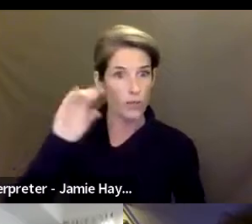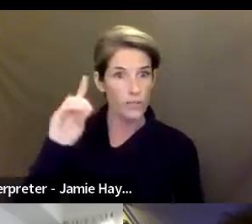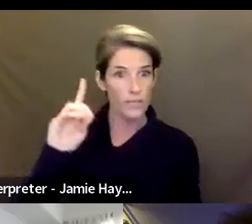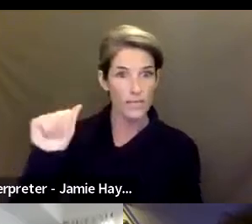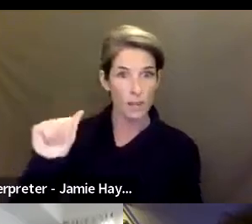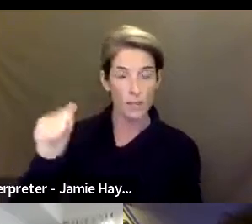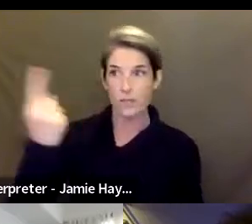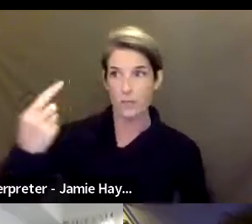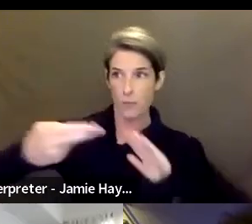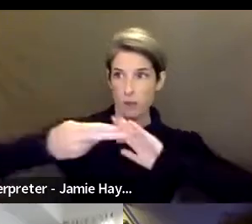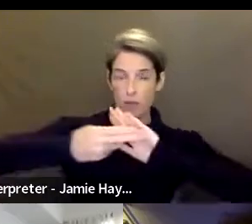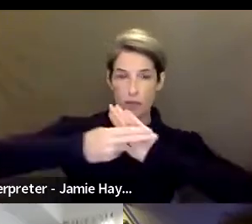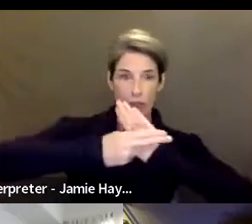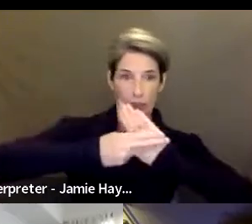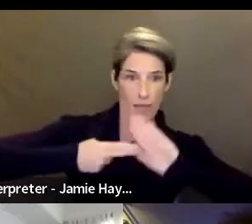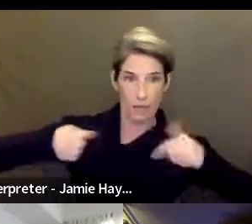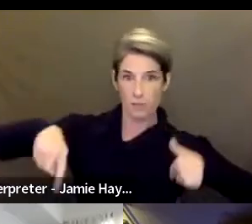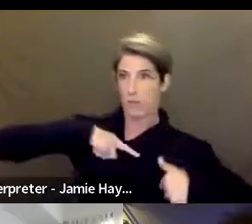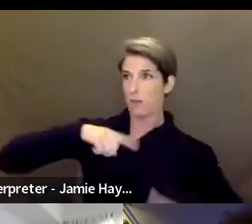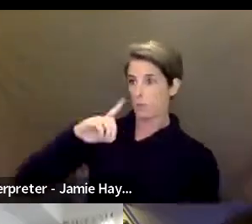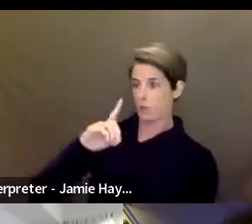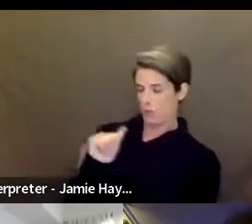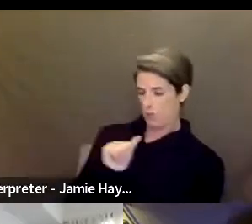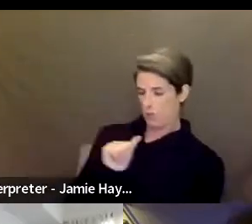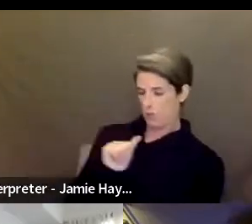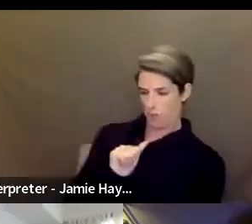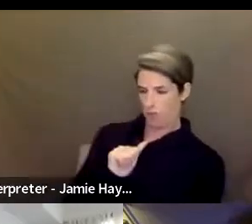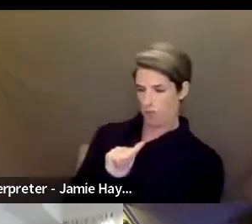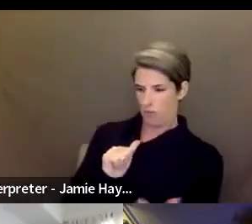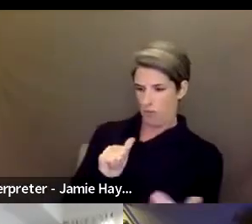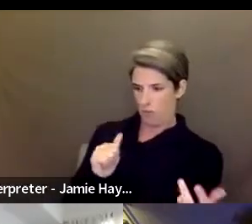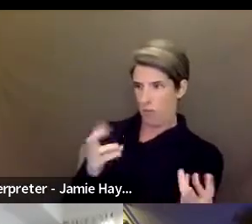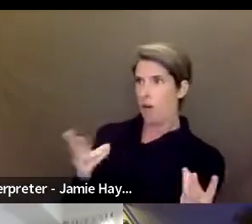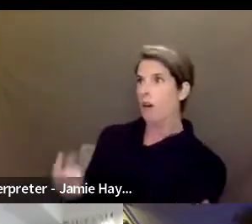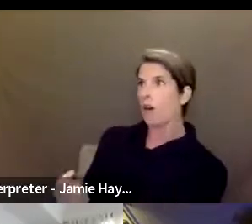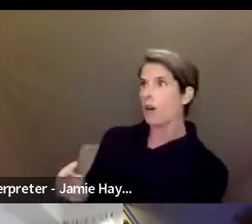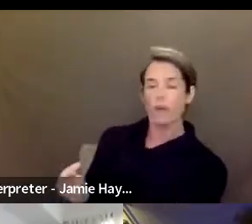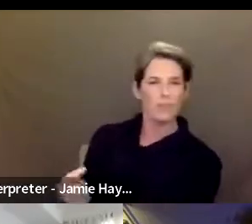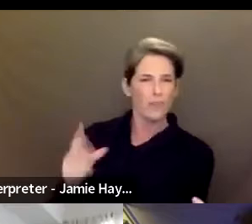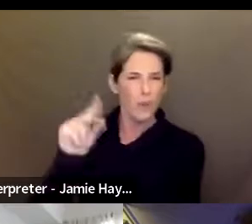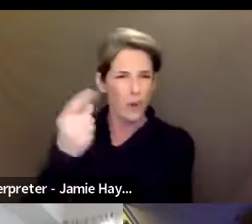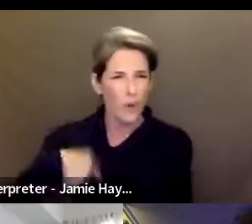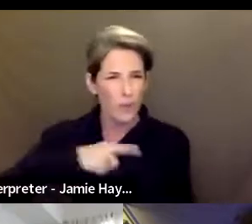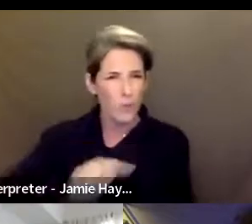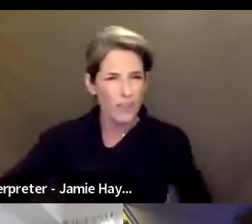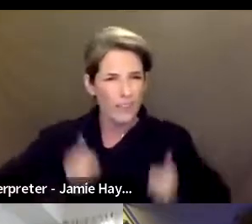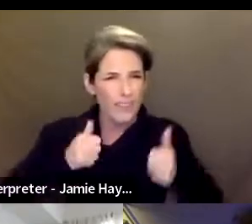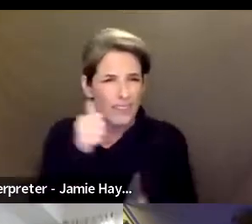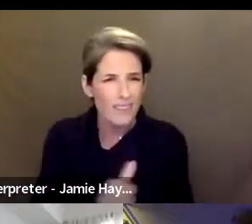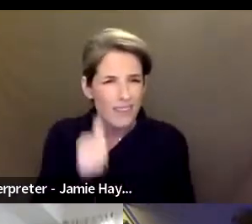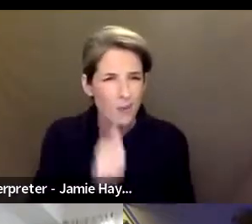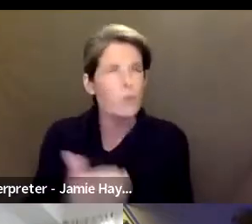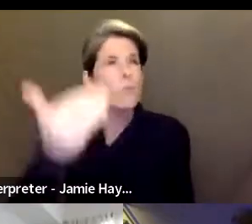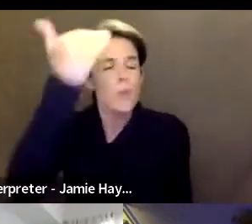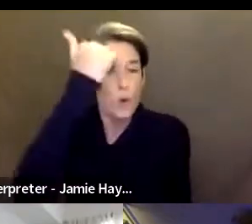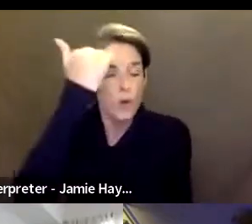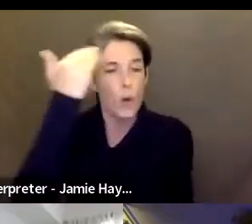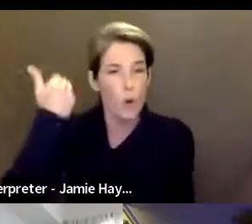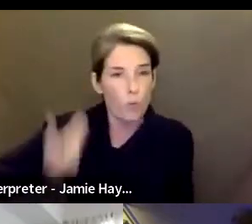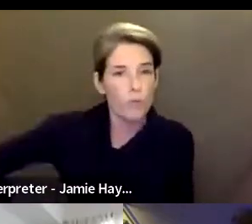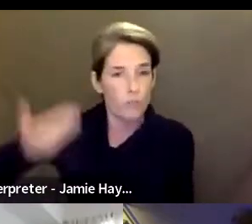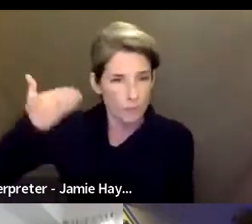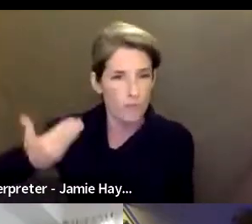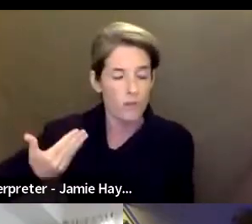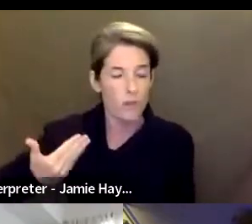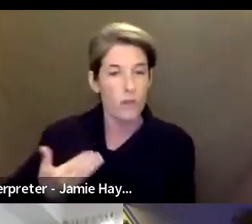us, hey, you're disabled, and like we're like, what? No, we know, we live with it every day. And so a